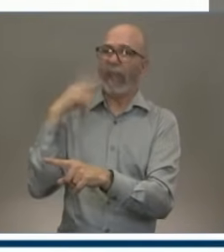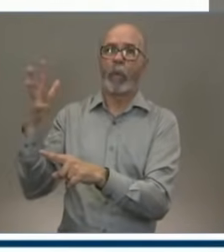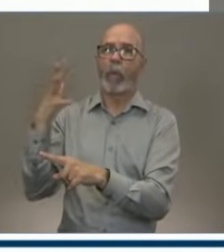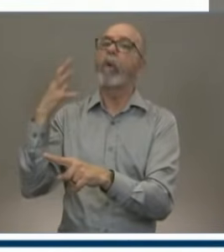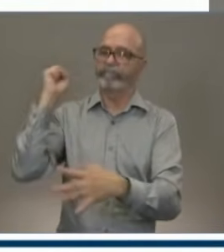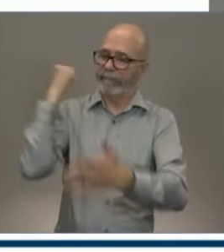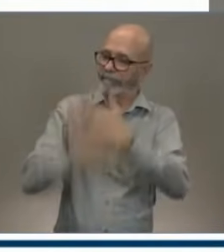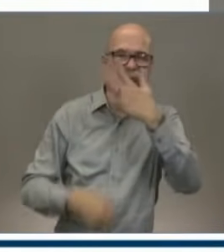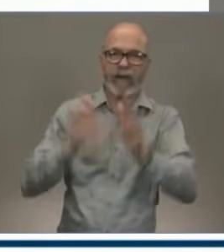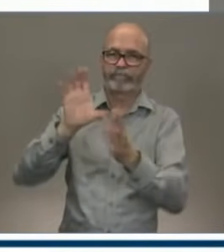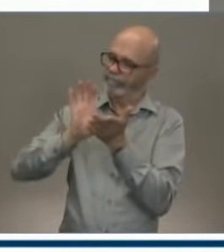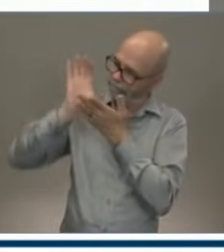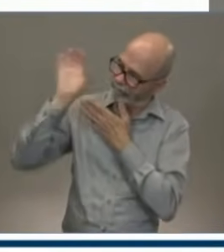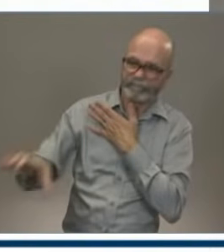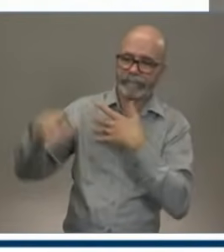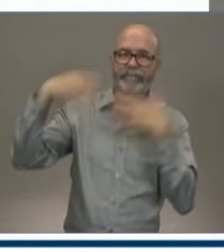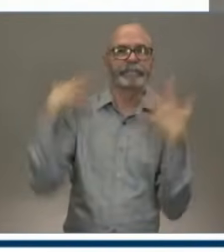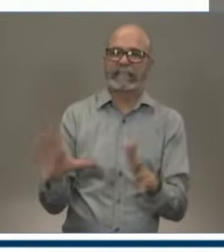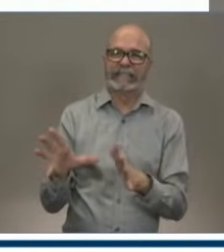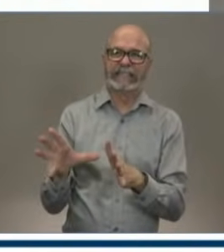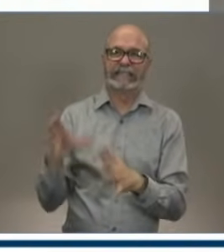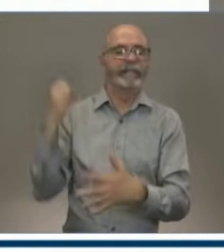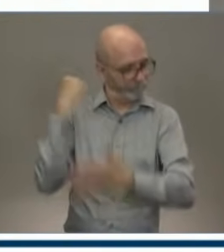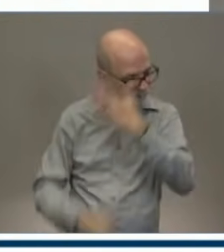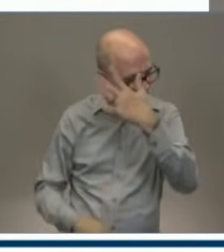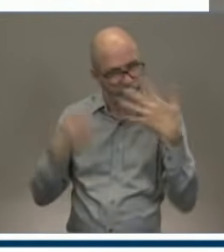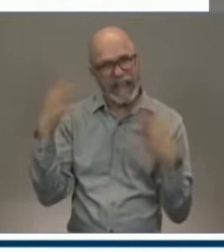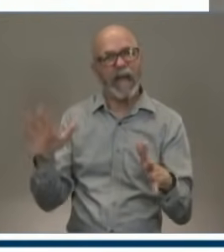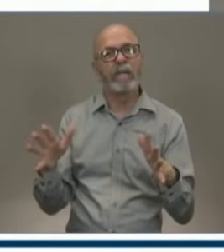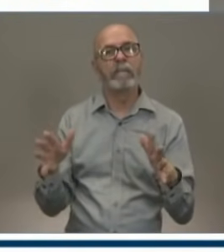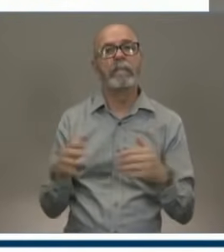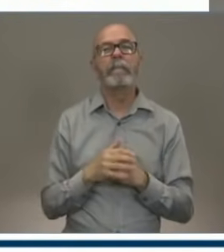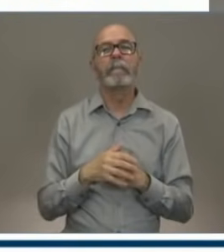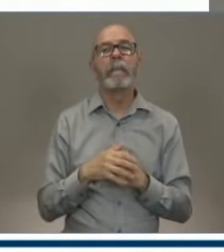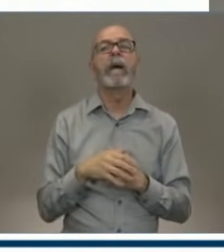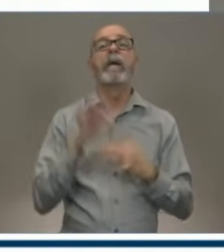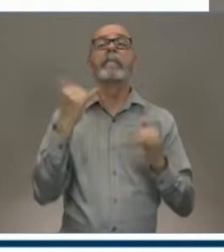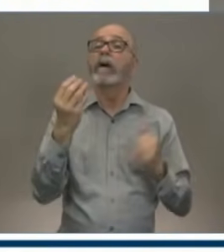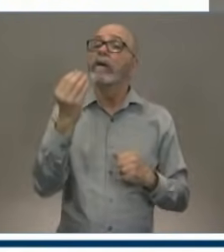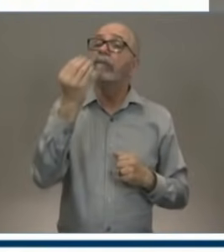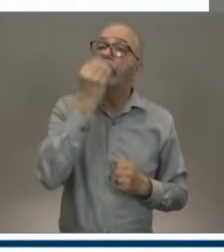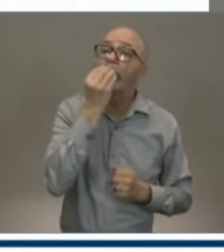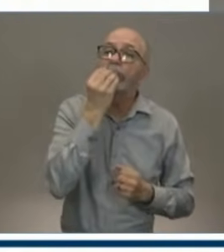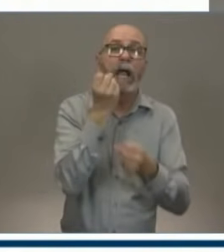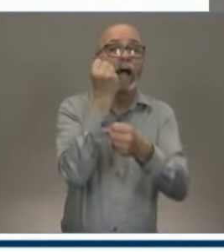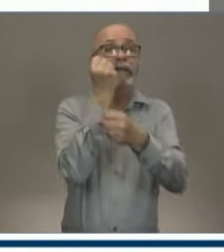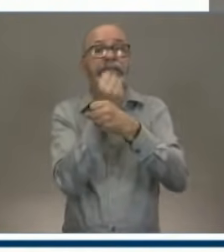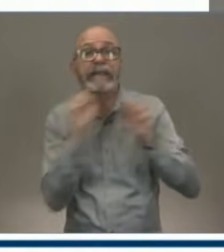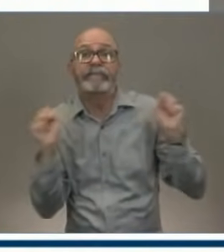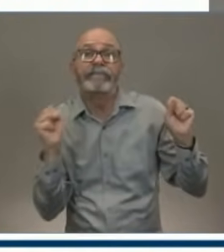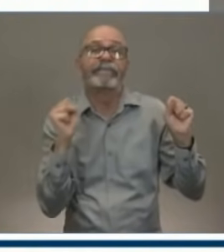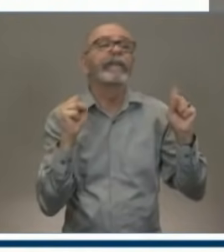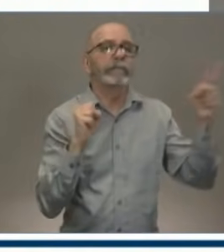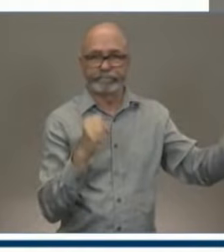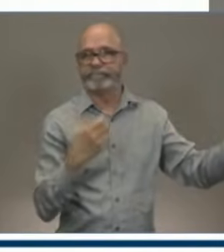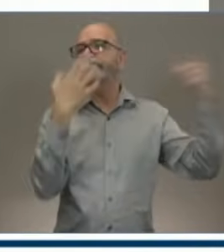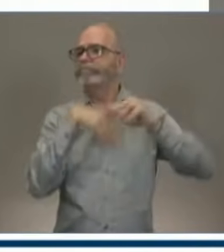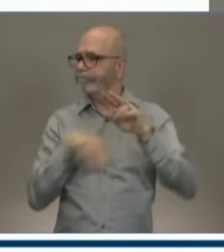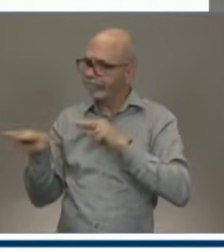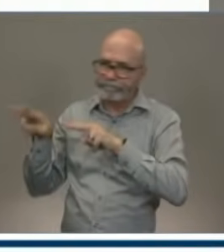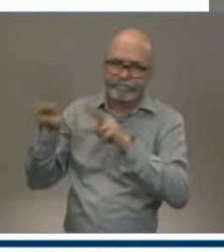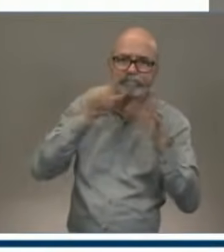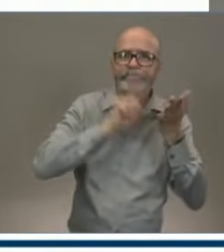my colleague, compliance from also the food safety inspectors who are part of this have been involved in that investigation and response